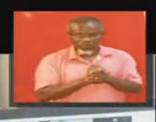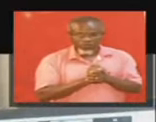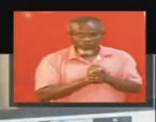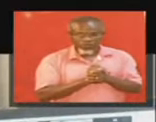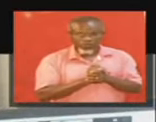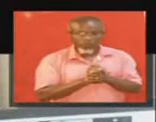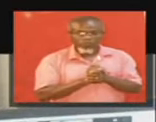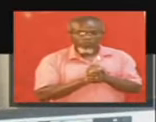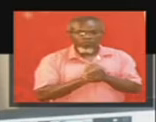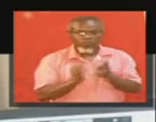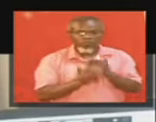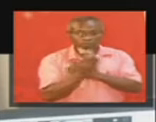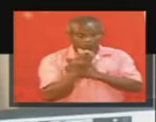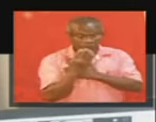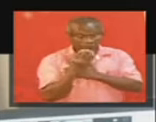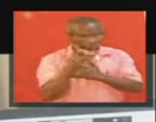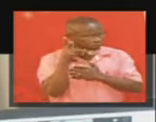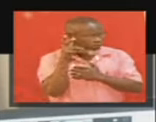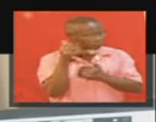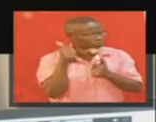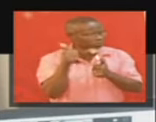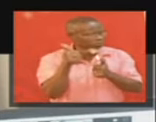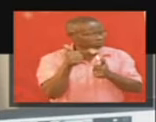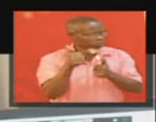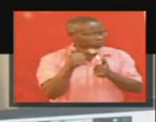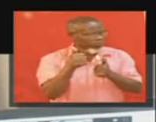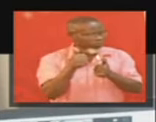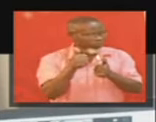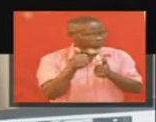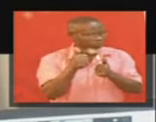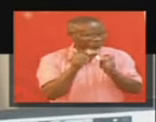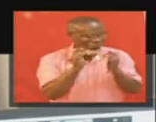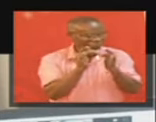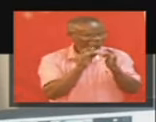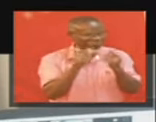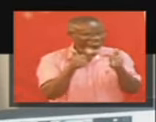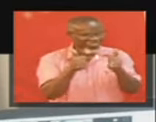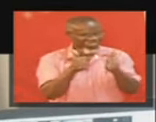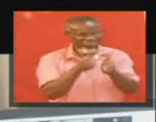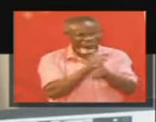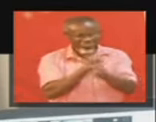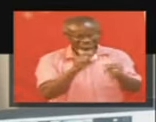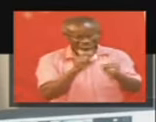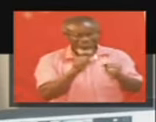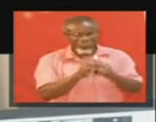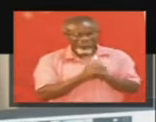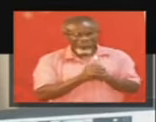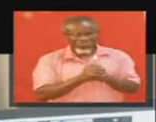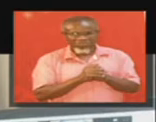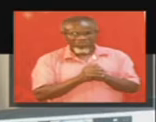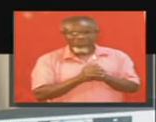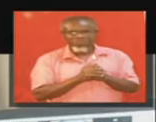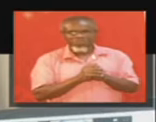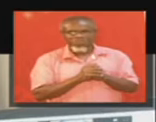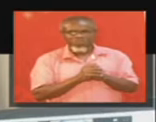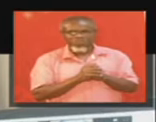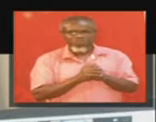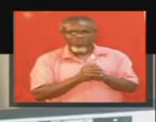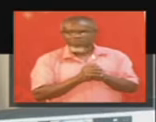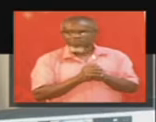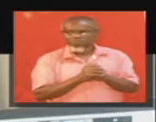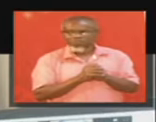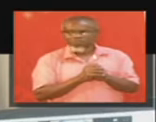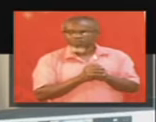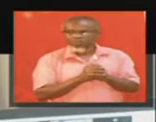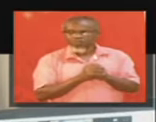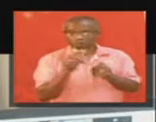I'm hearing you quite well. So at least the connection is fairly good on my part.